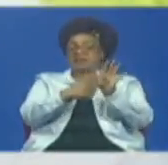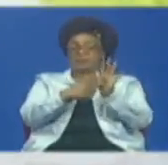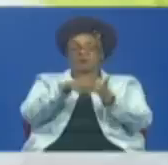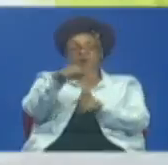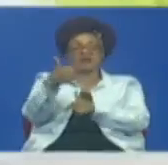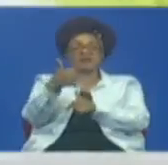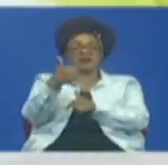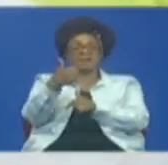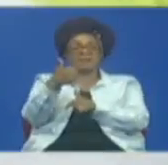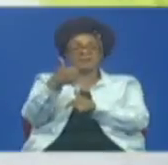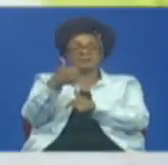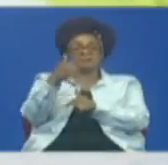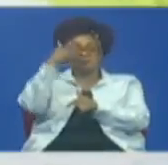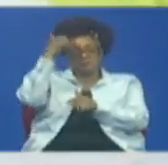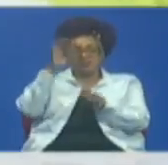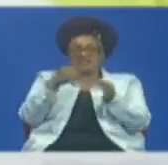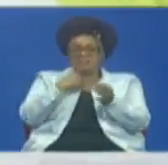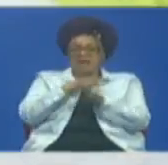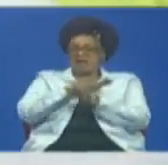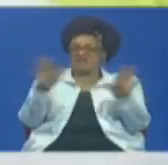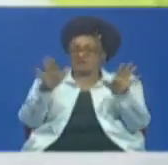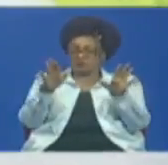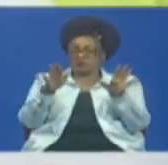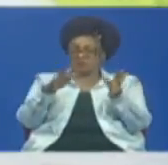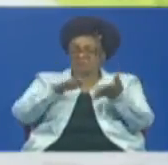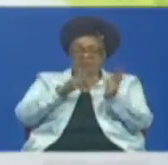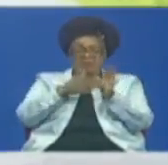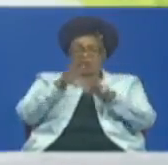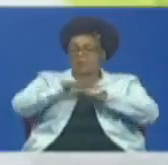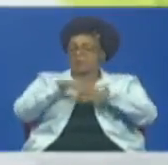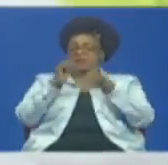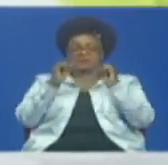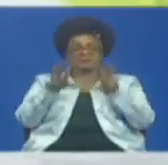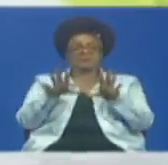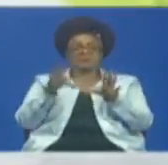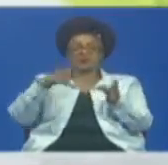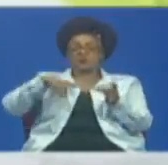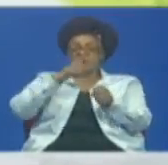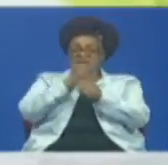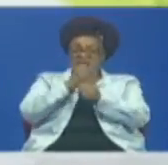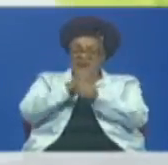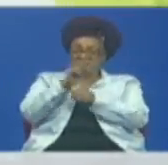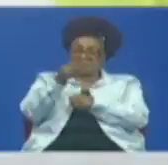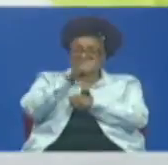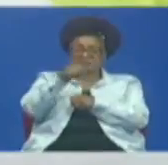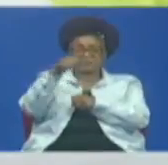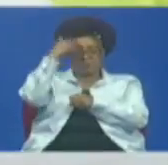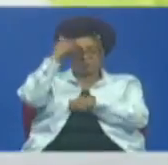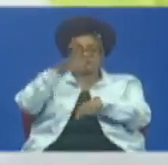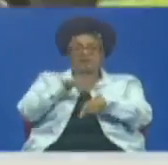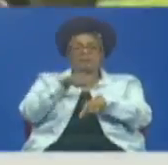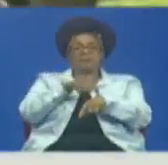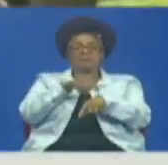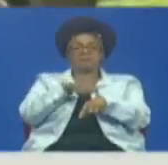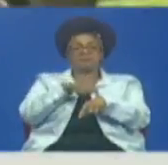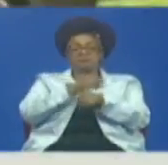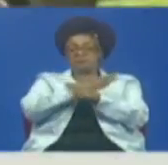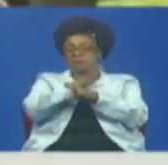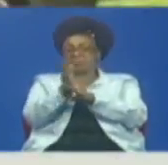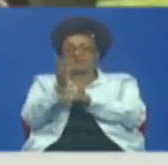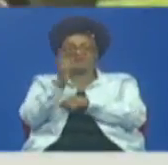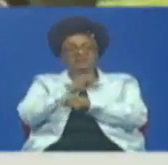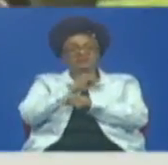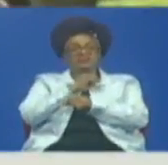kiongozi unaonyesha nini wananchi. Ambapo nasema tulifanya makosa kwa sababu hiyo time ya 30 minutes to lipitisha.